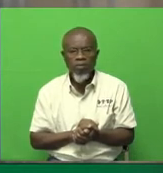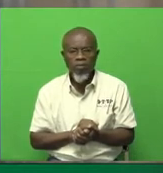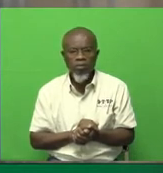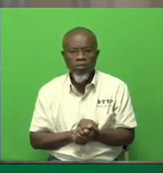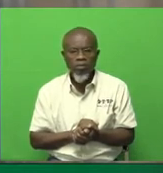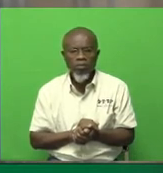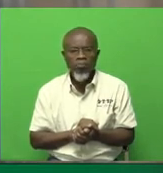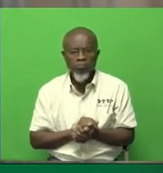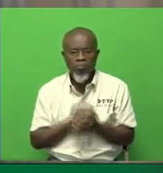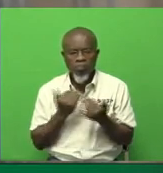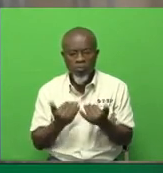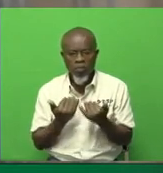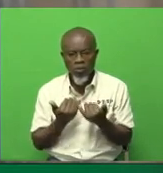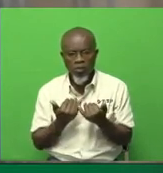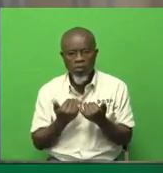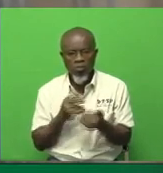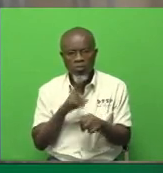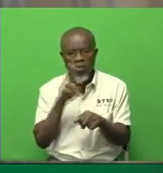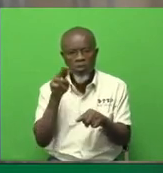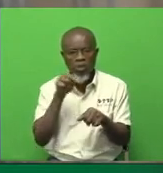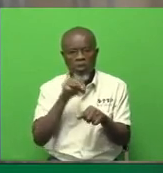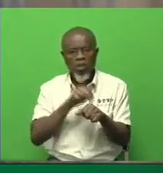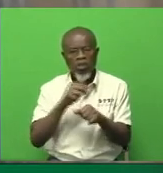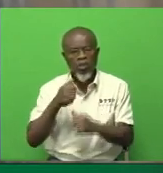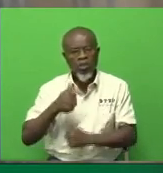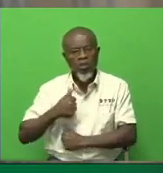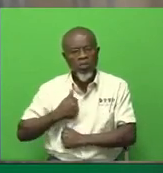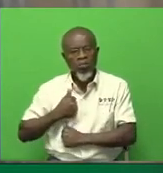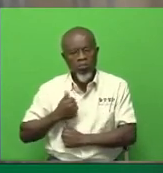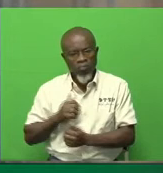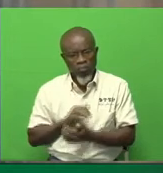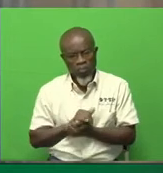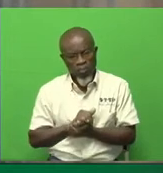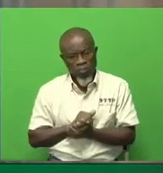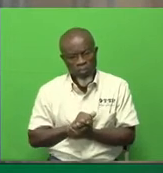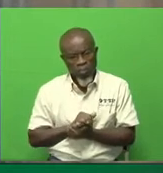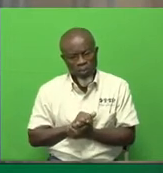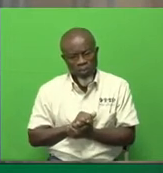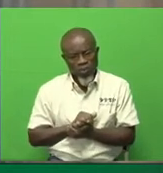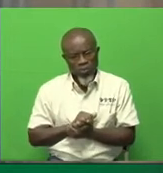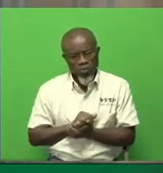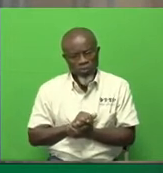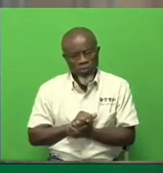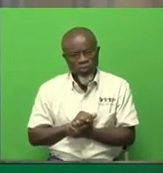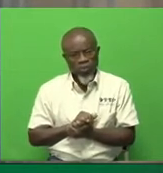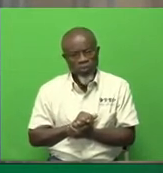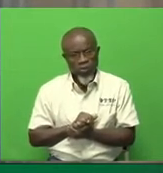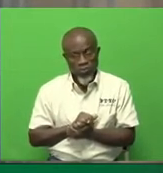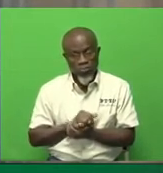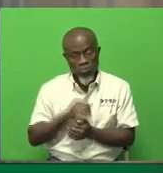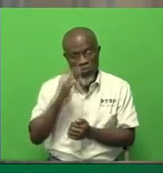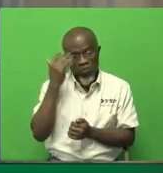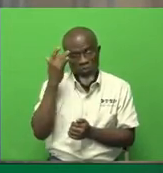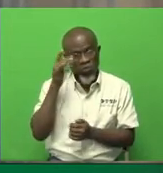I turn now to National Security because we cannot talk about lives and livelihoods without addressing